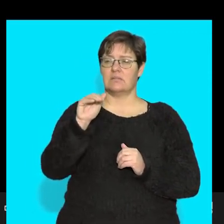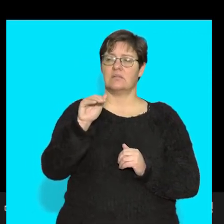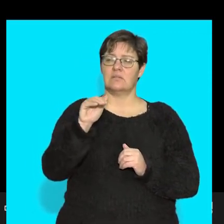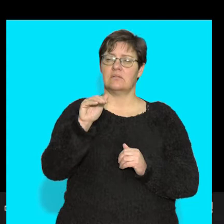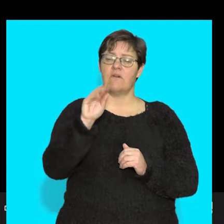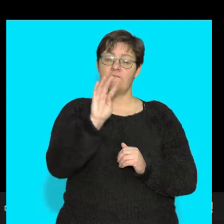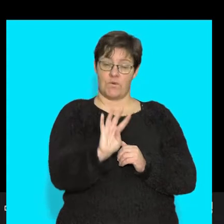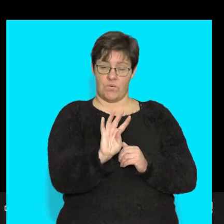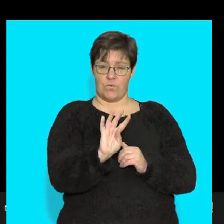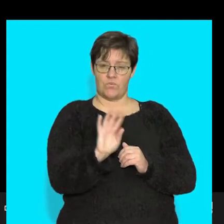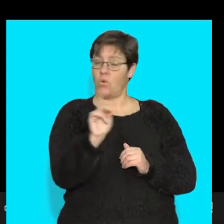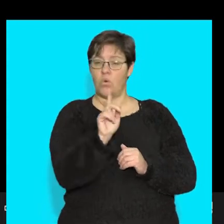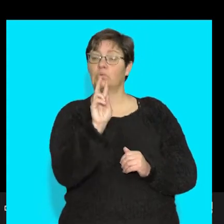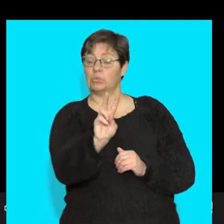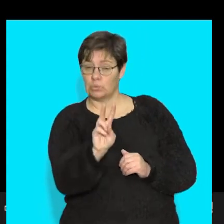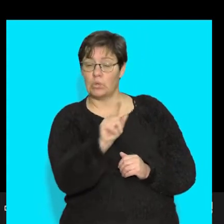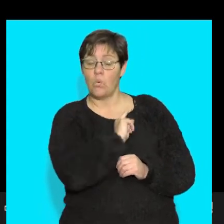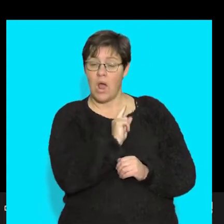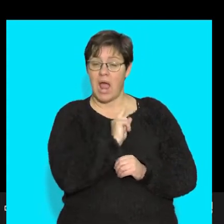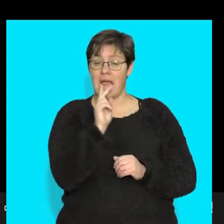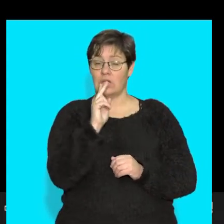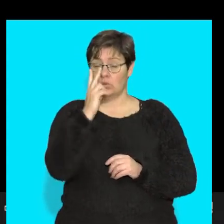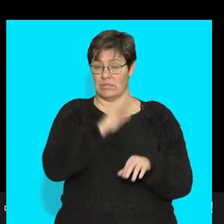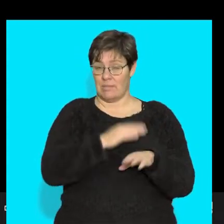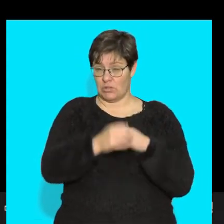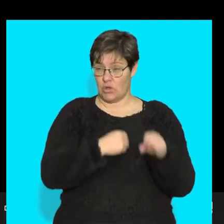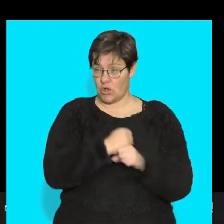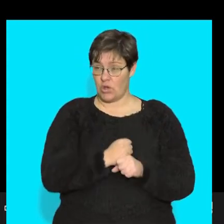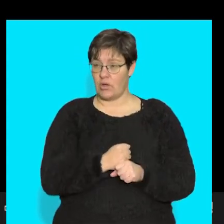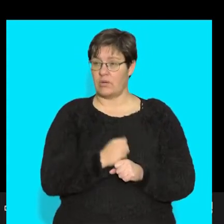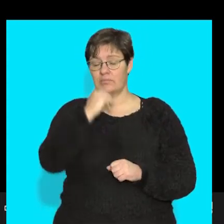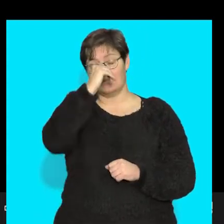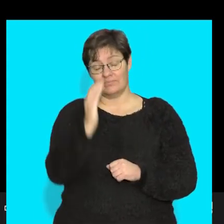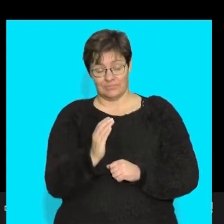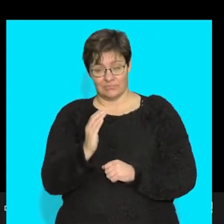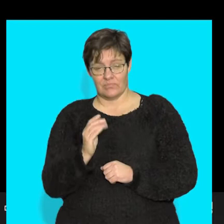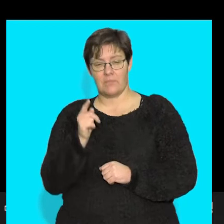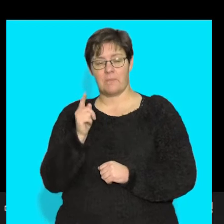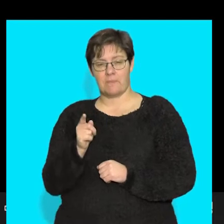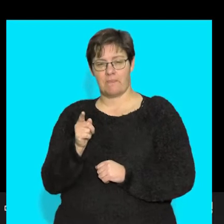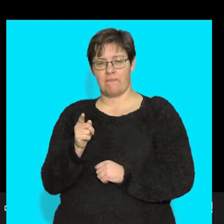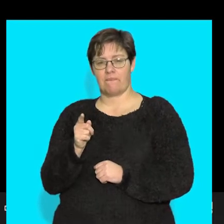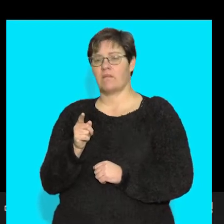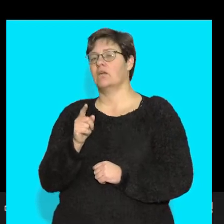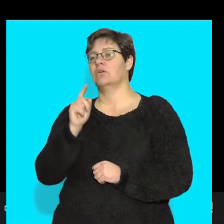4, or this is 2 because it was semi-annually, right? And then to the exponent of 2 multiplied by 1, which is just 2.